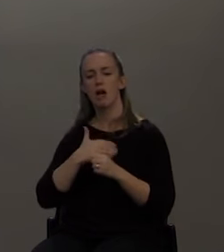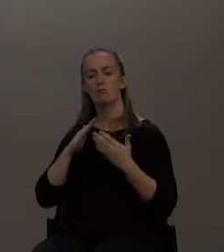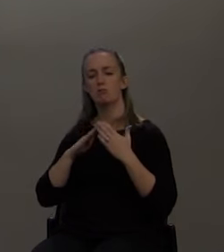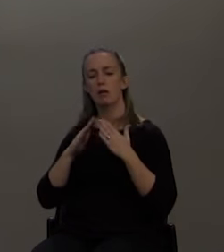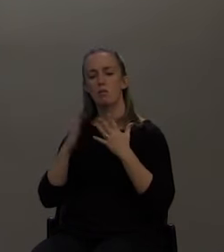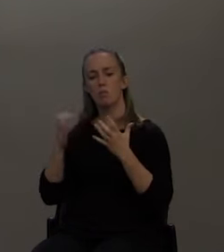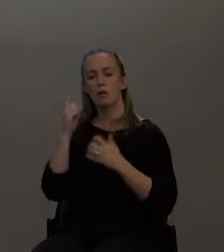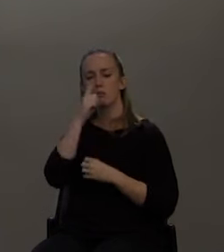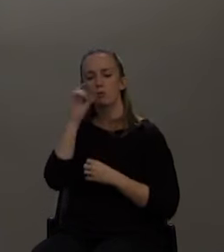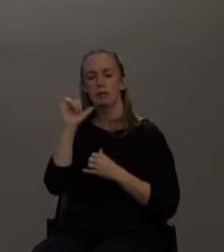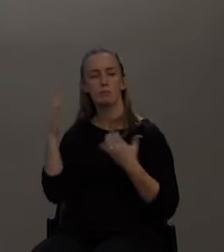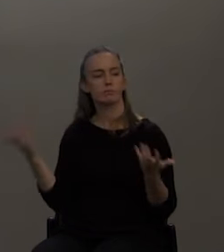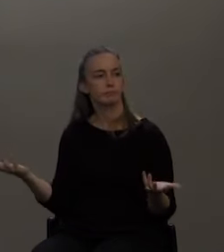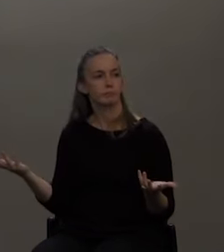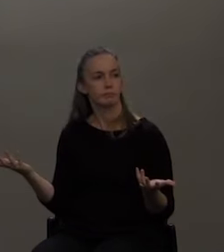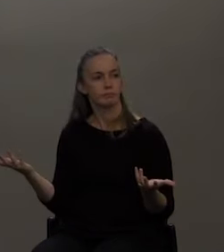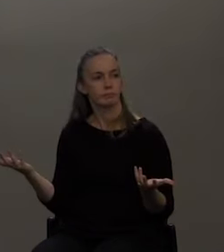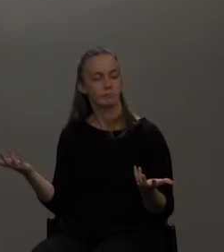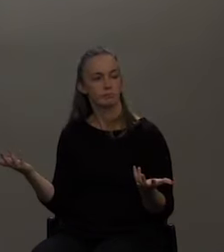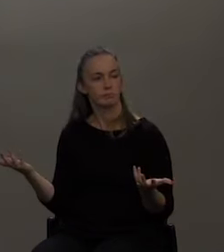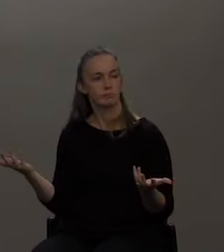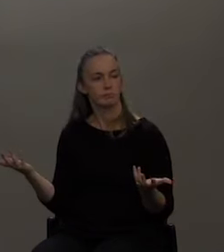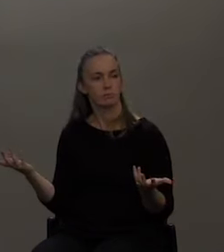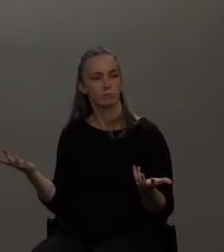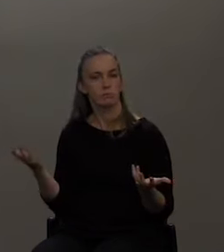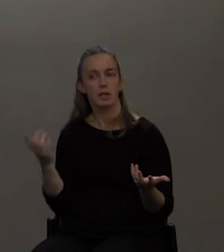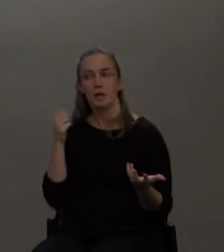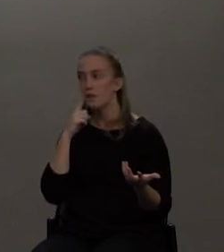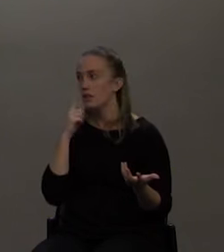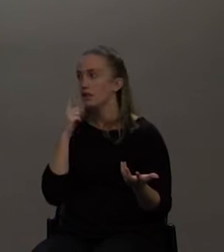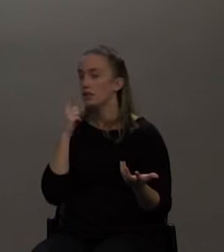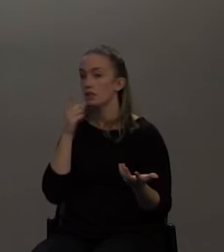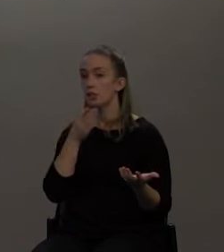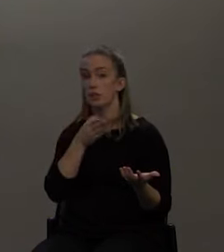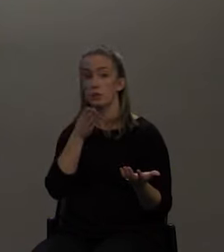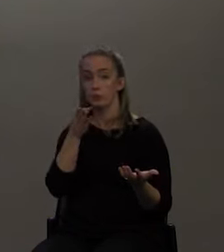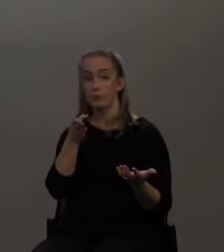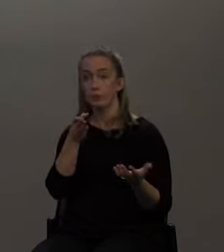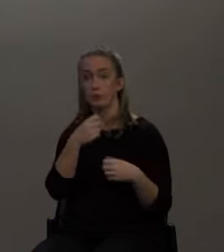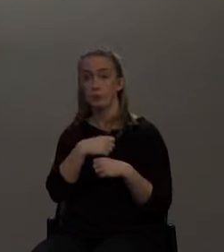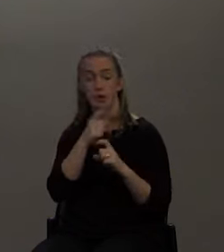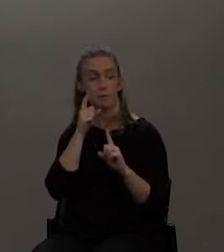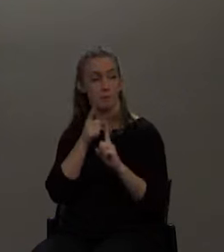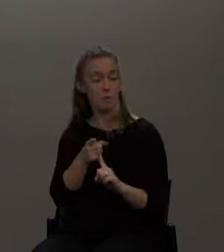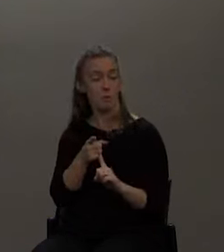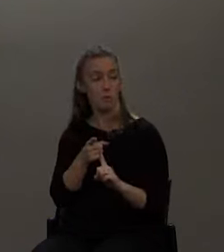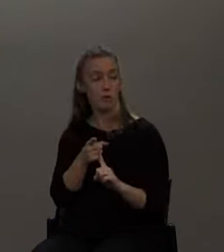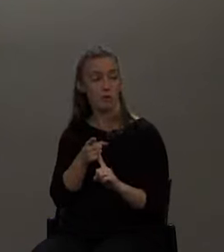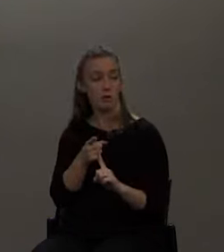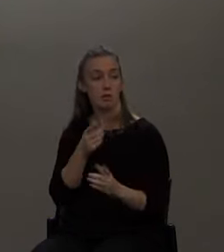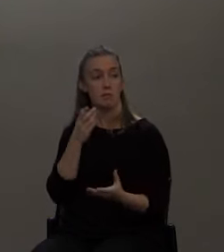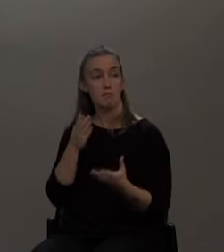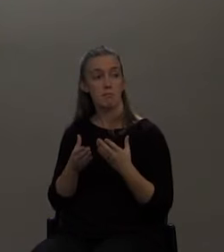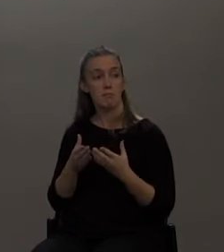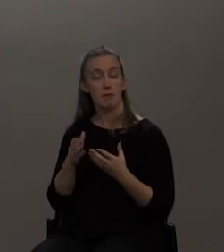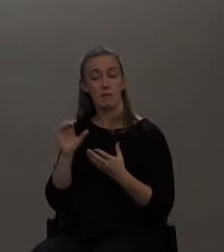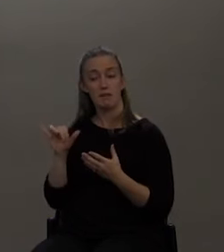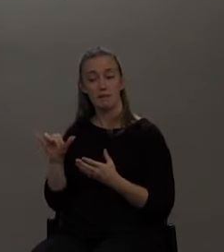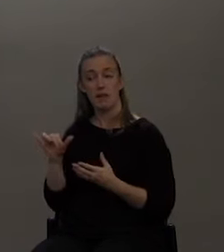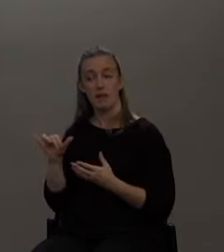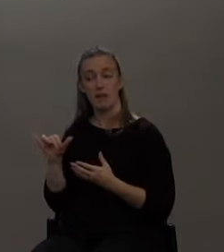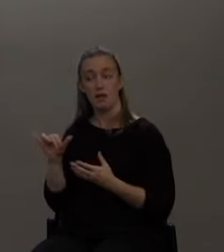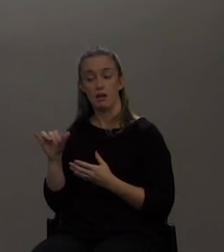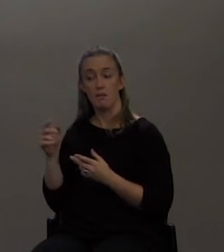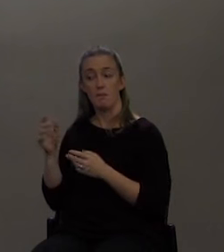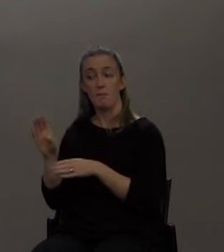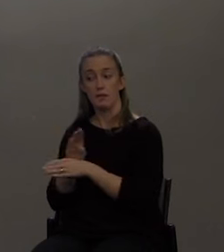Because while we may, and you, I think you actually made the point, Ron, is it may be something that wants to come here, but is that something we want to come